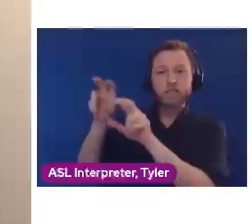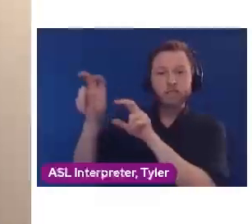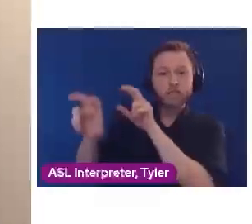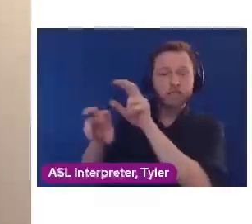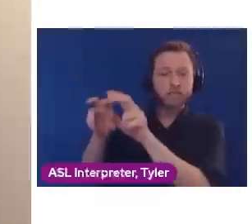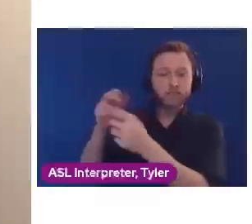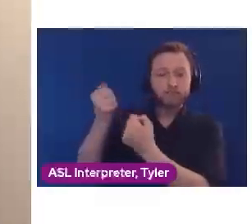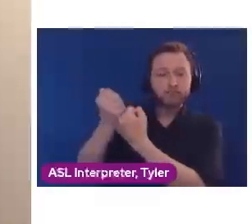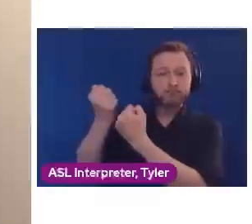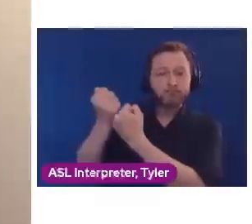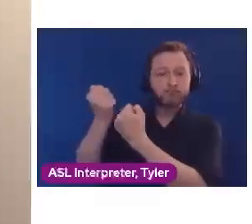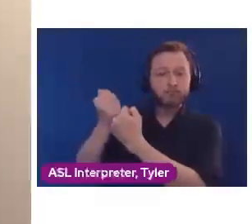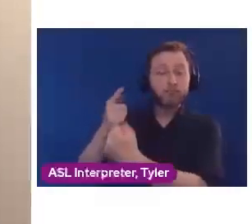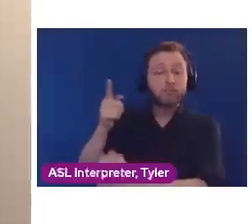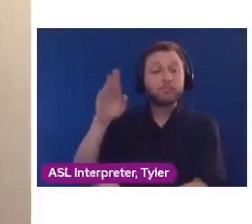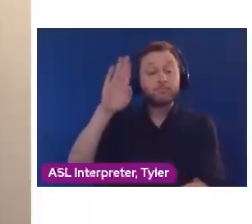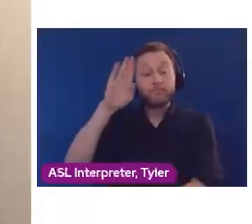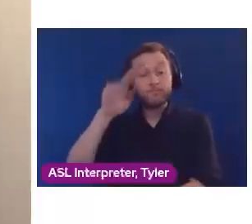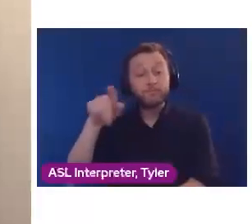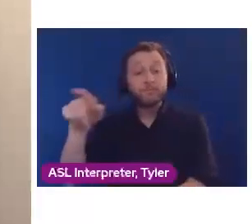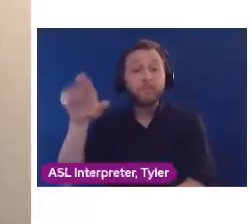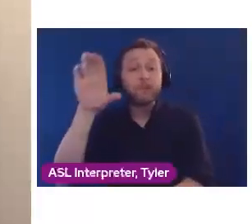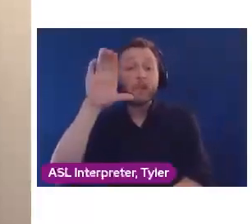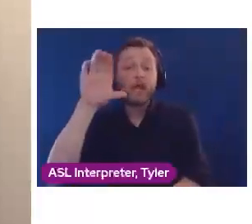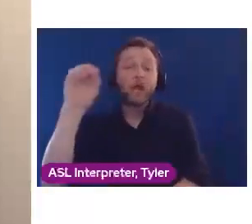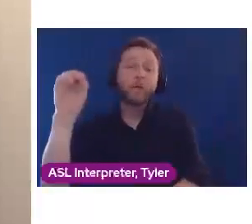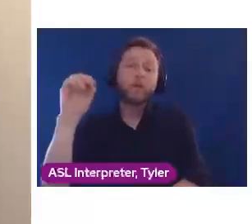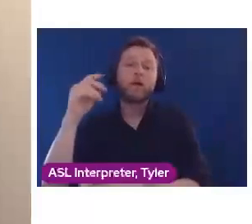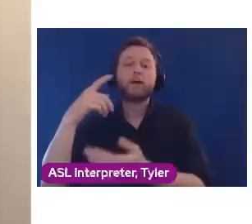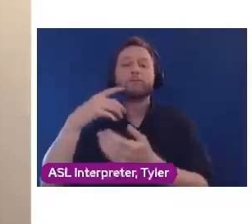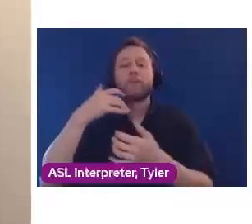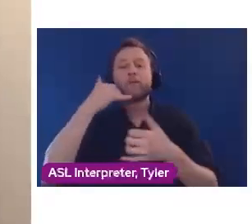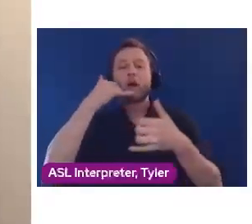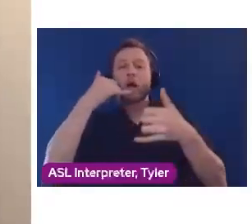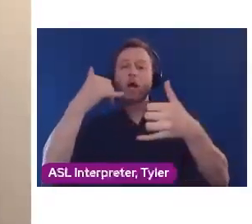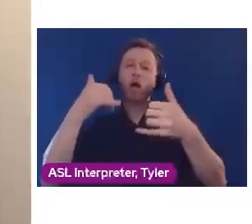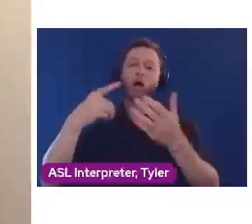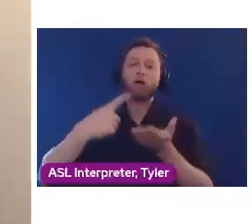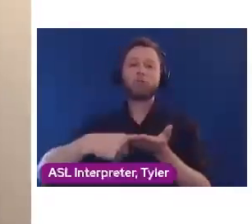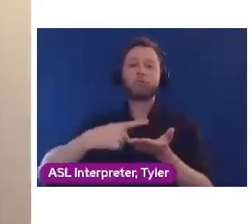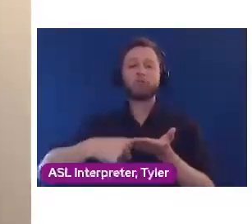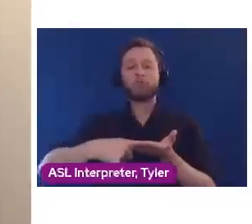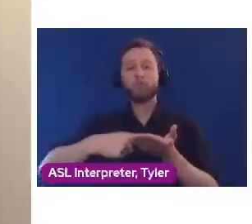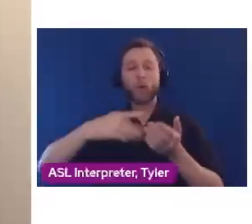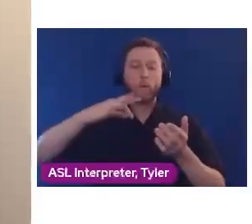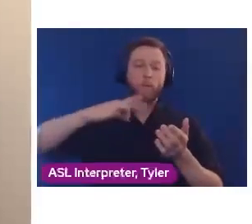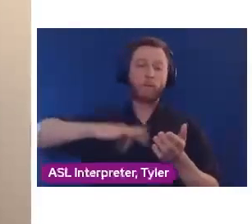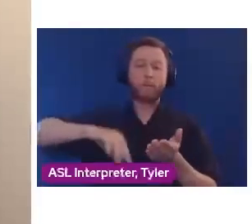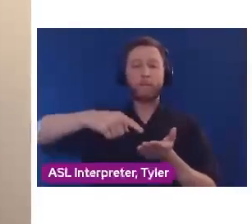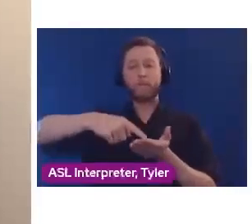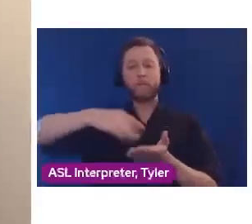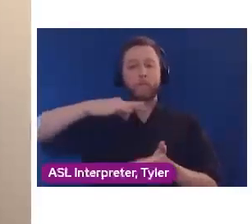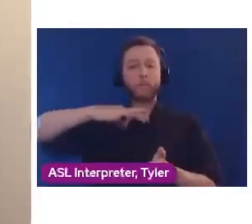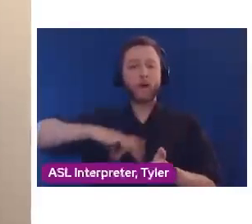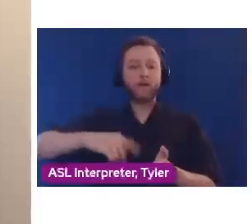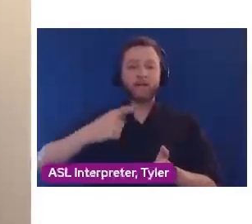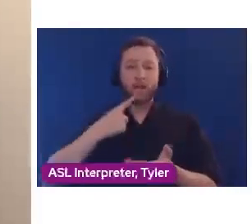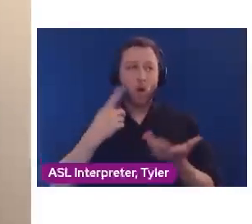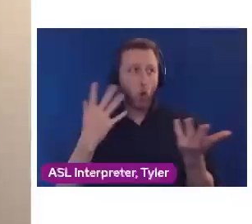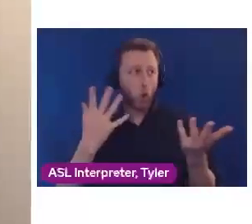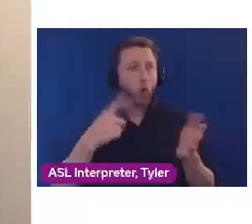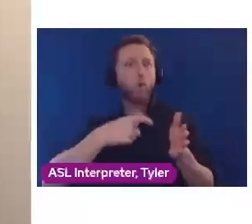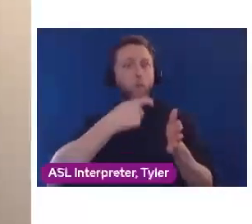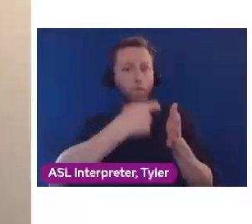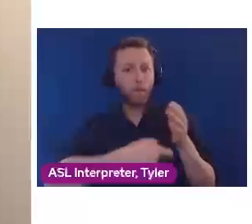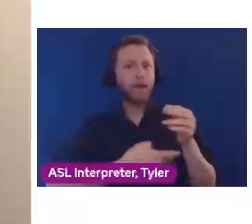their Wall Street earnings calls that they are raising prices because they can. This is an issue of